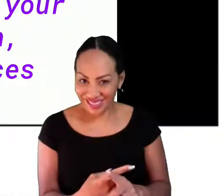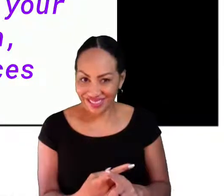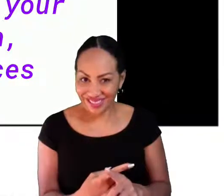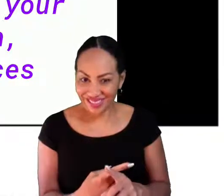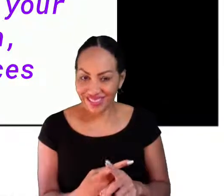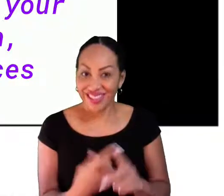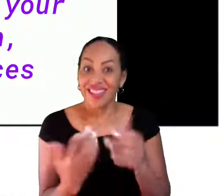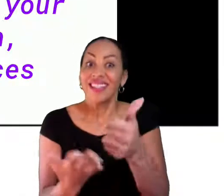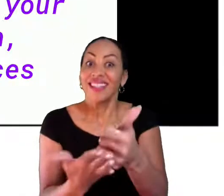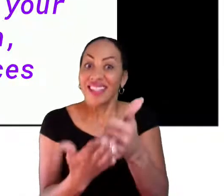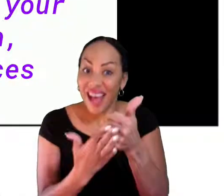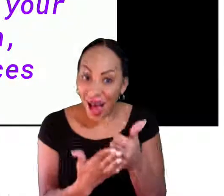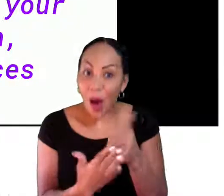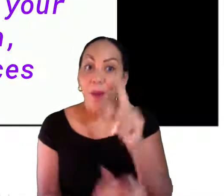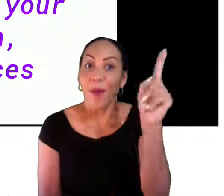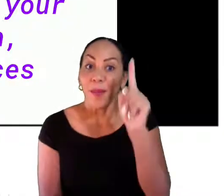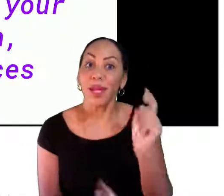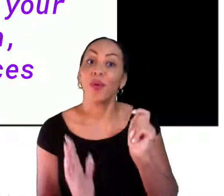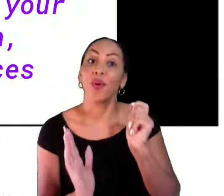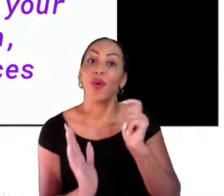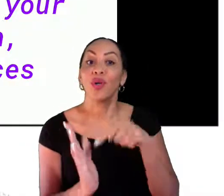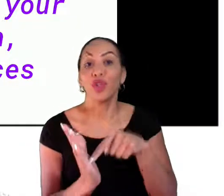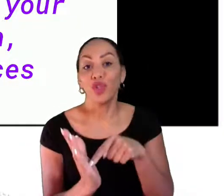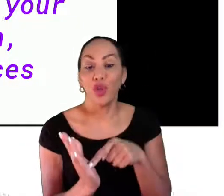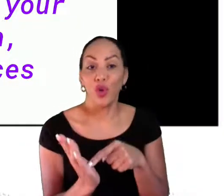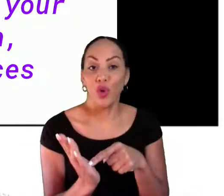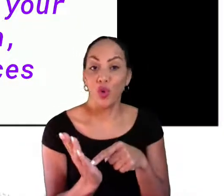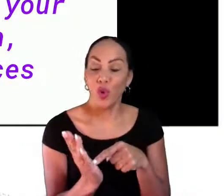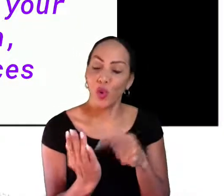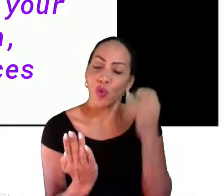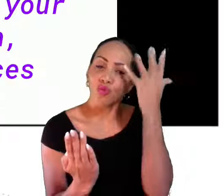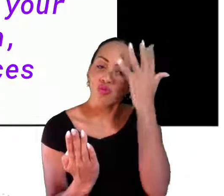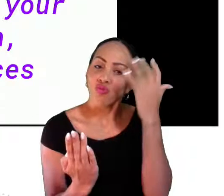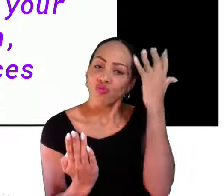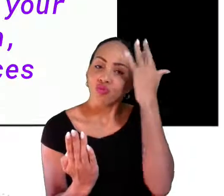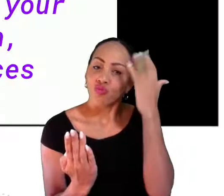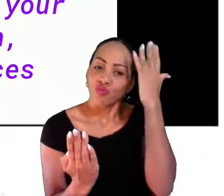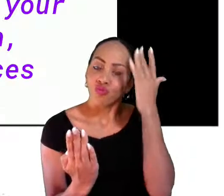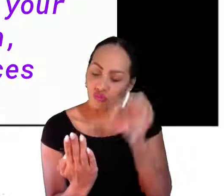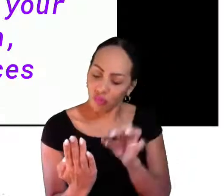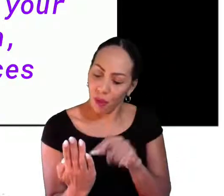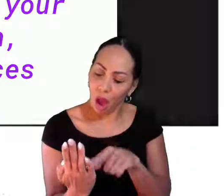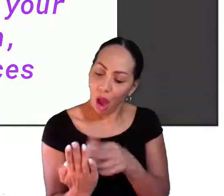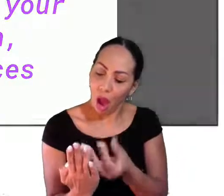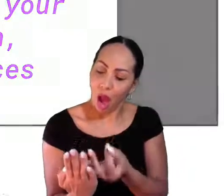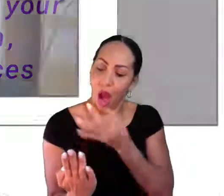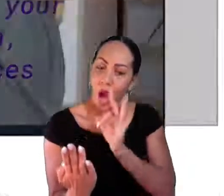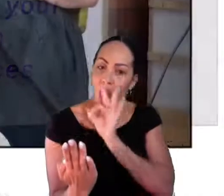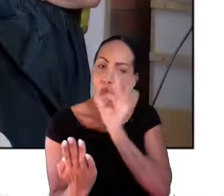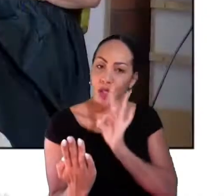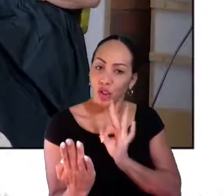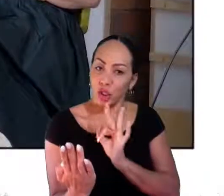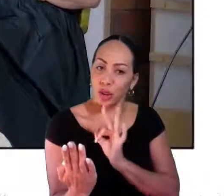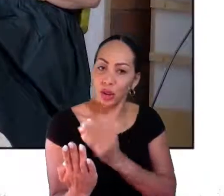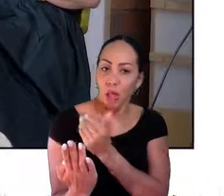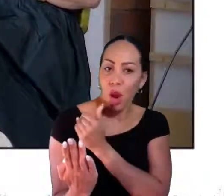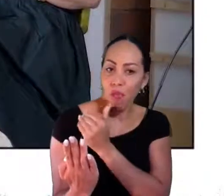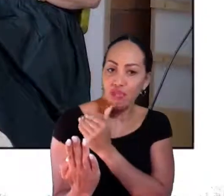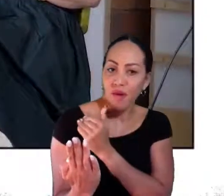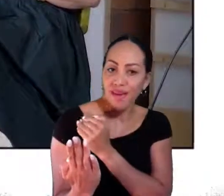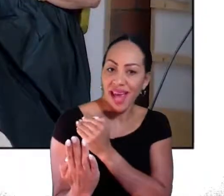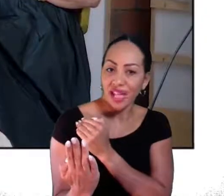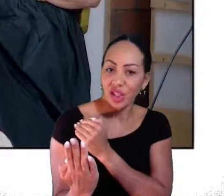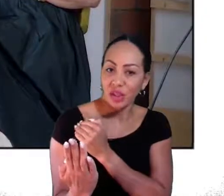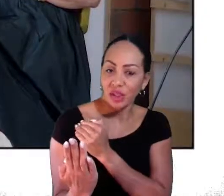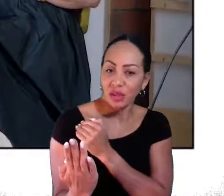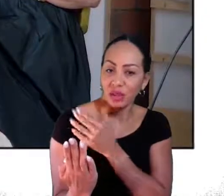way through. Questions, provocations and inspirations from some of the research which we supported and collaborated, people that we collaborated